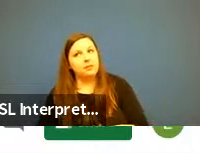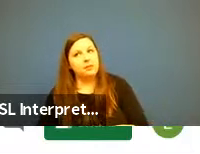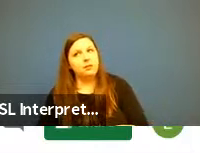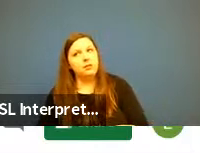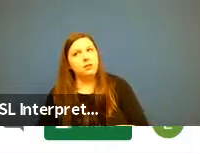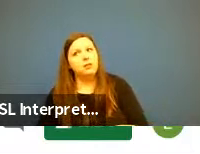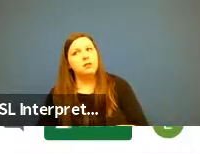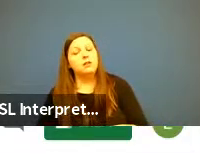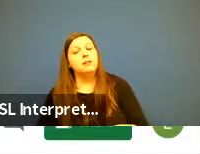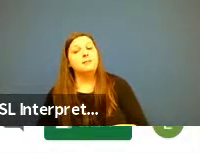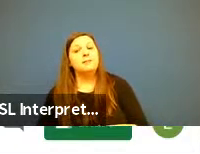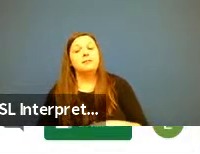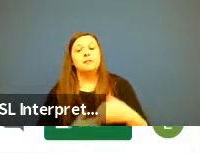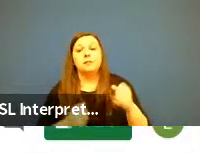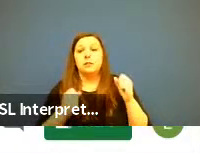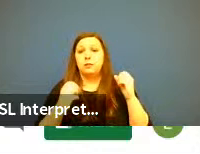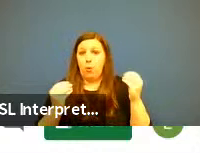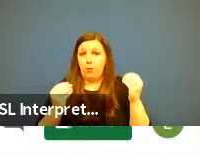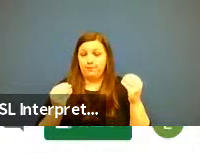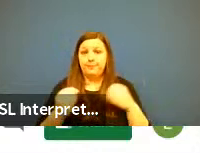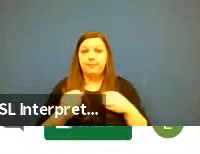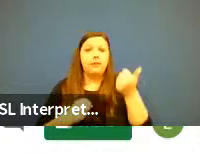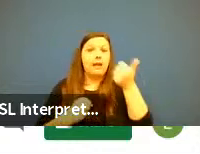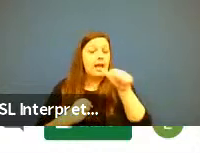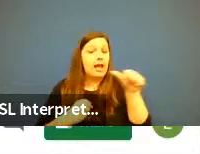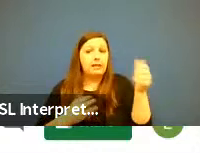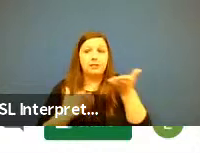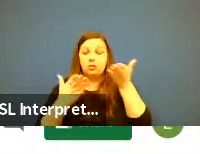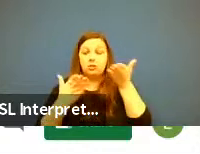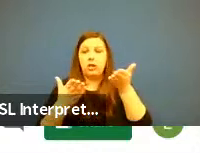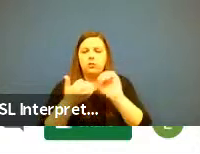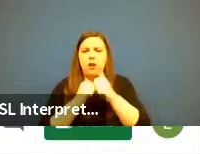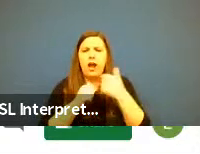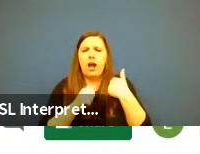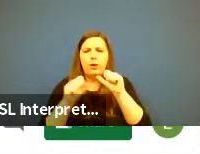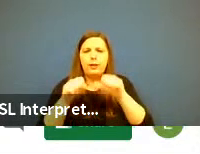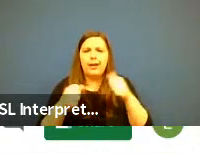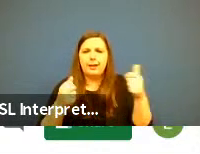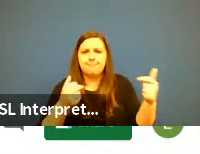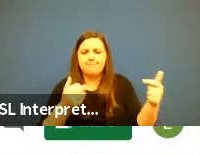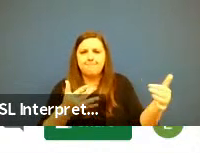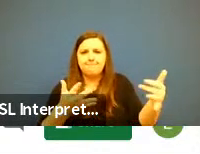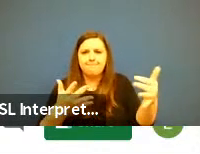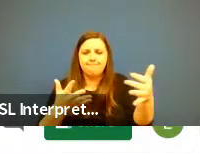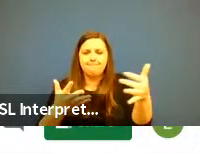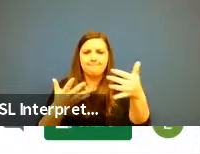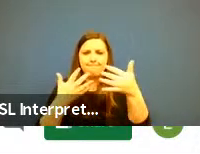So any suggestions as far as how we bring all of this together?